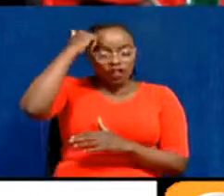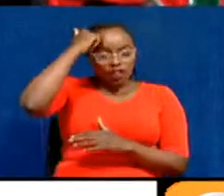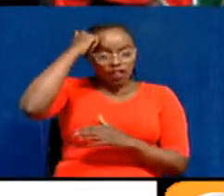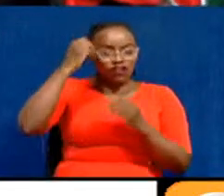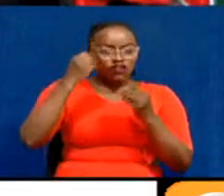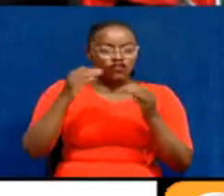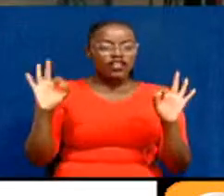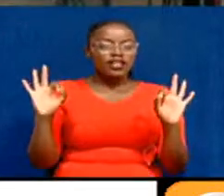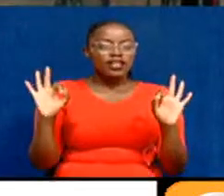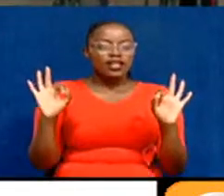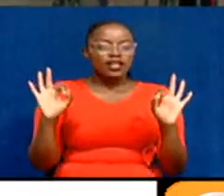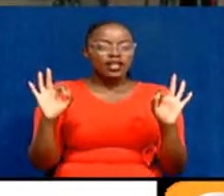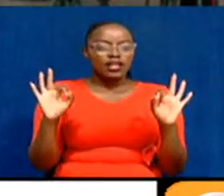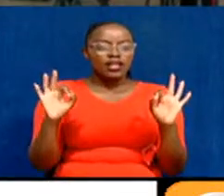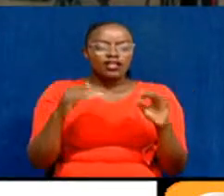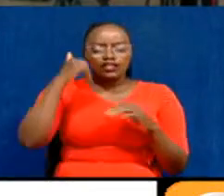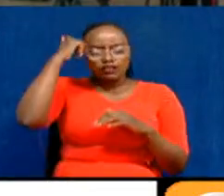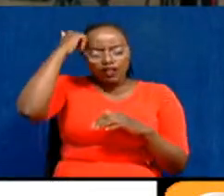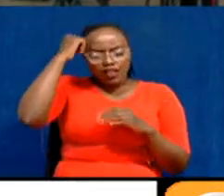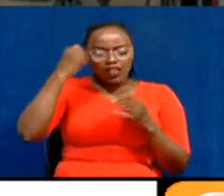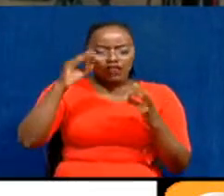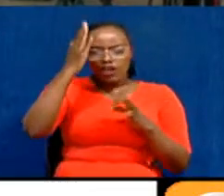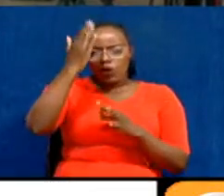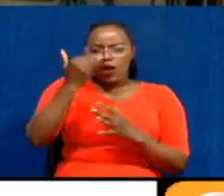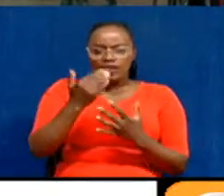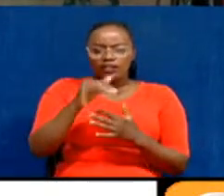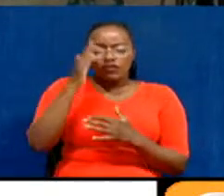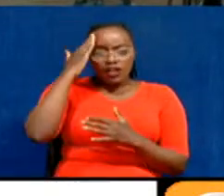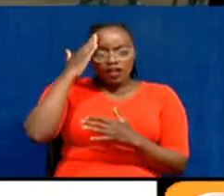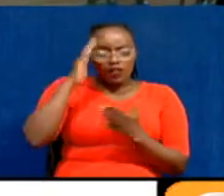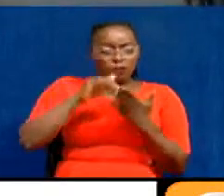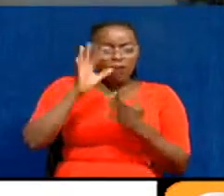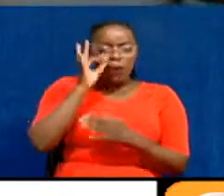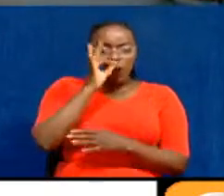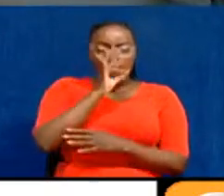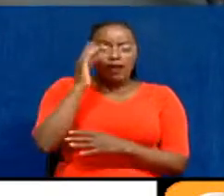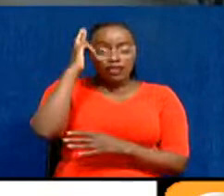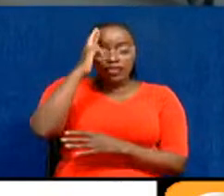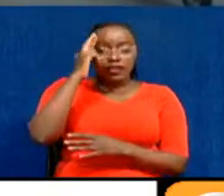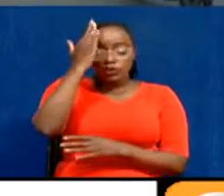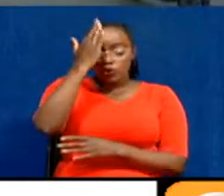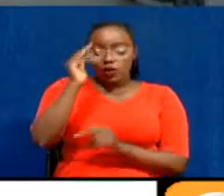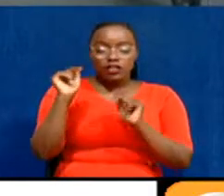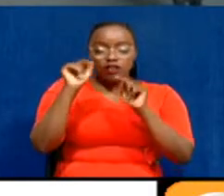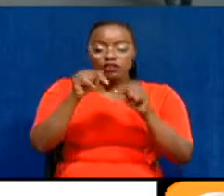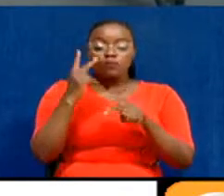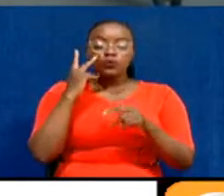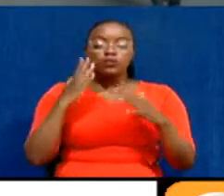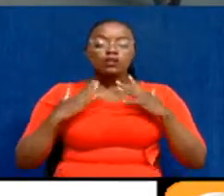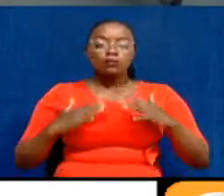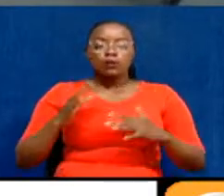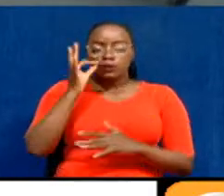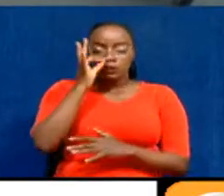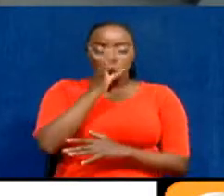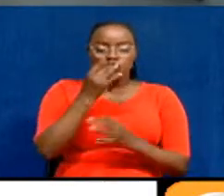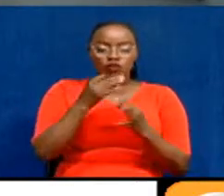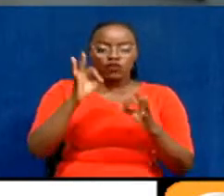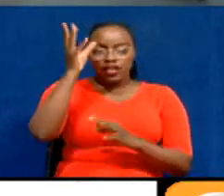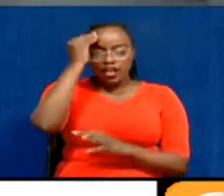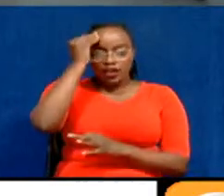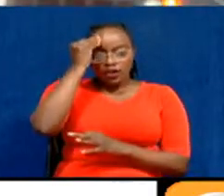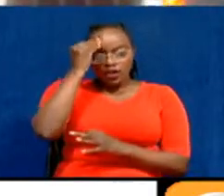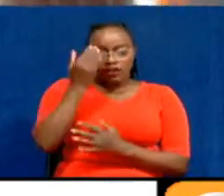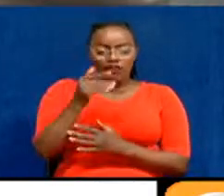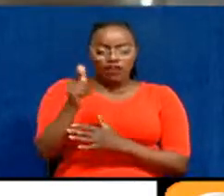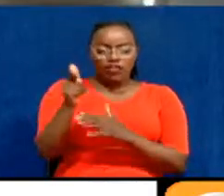bure. Yeah? Alisoma bure kwa sababu. Yeah, that's what she remembers Mwai Kibaki. That's the reason why she came, because of that free primary education.